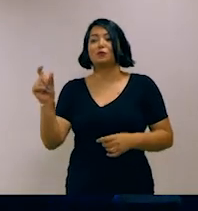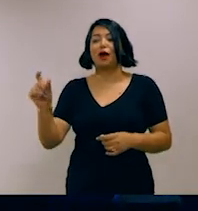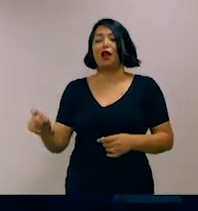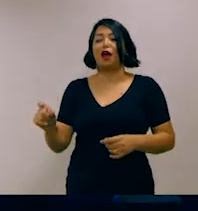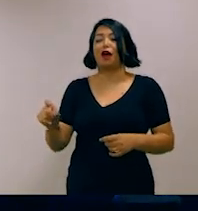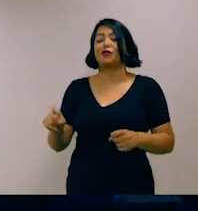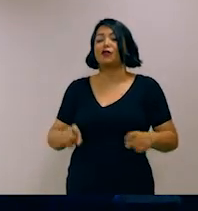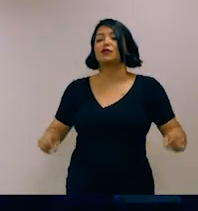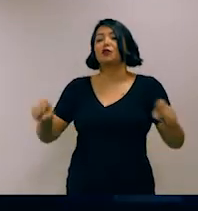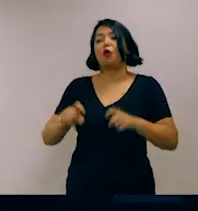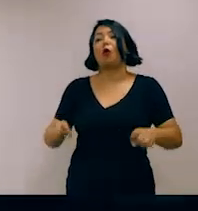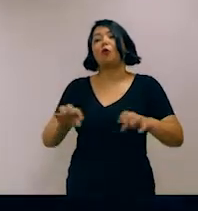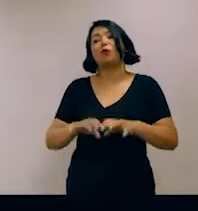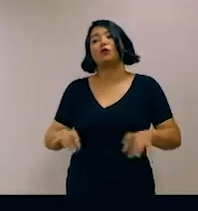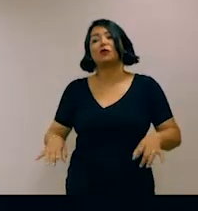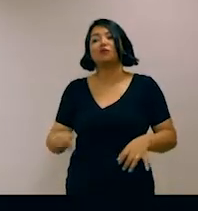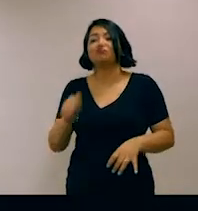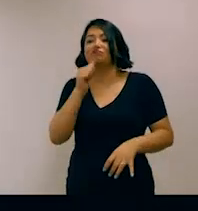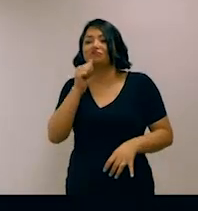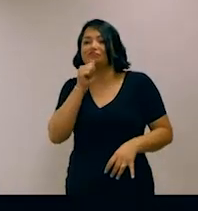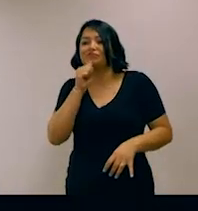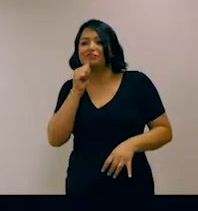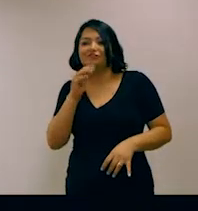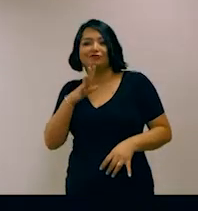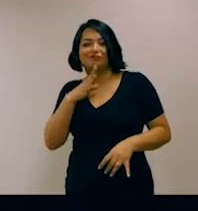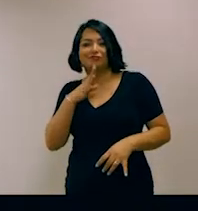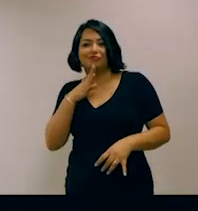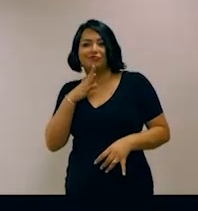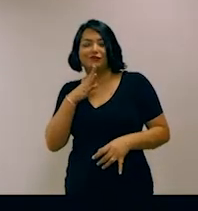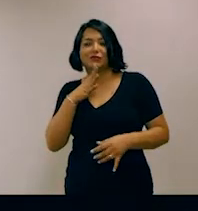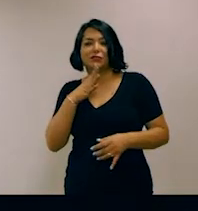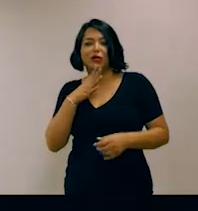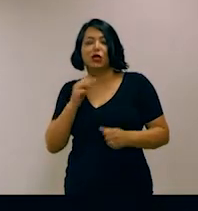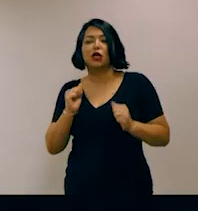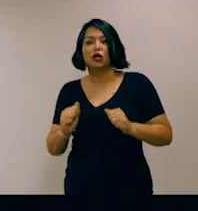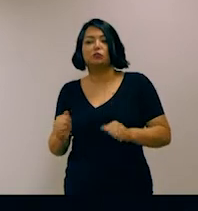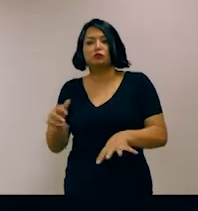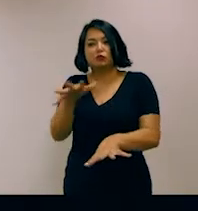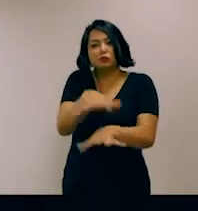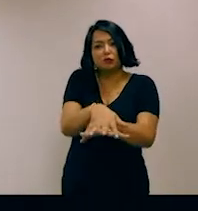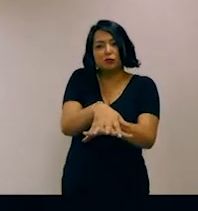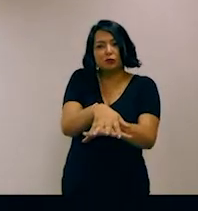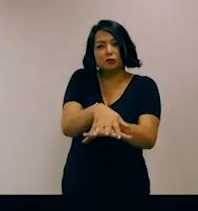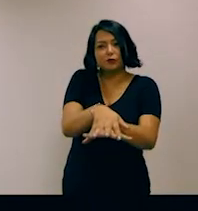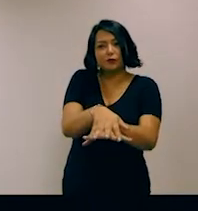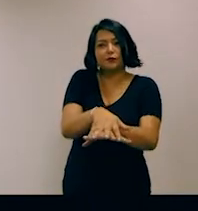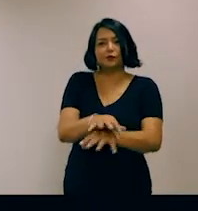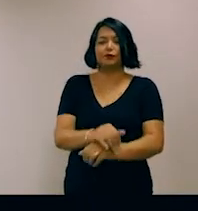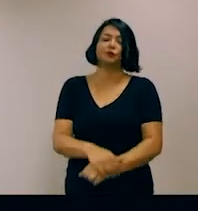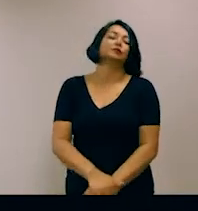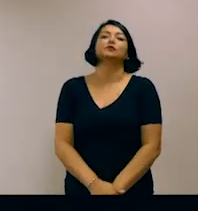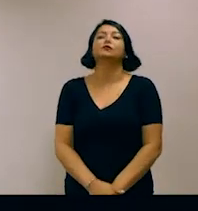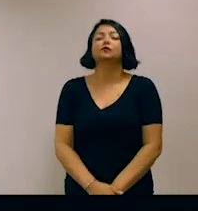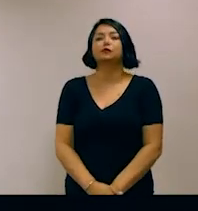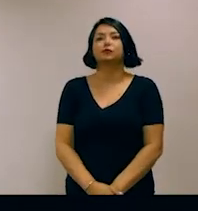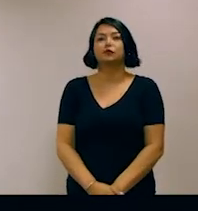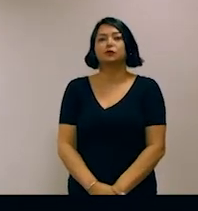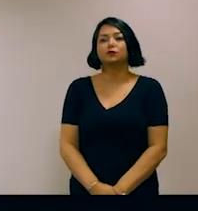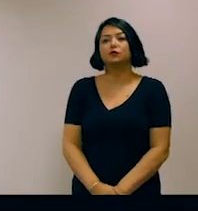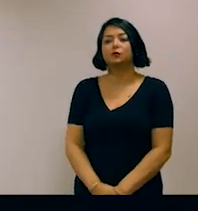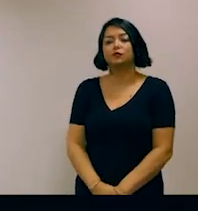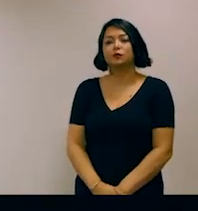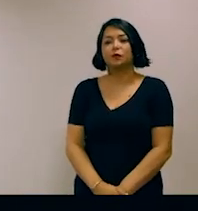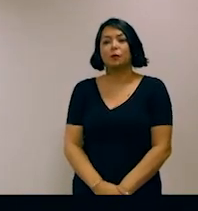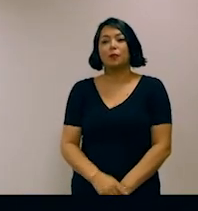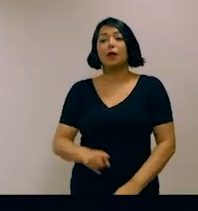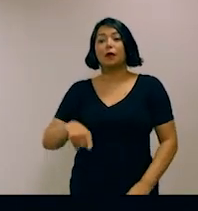and outside the vocabulary that were never trained inside the model. And so the fast text was much better than the word